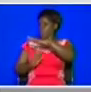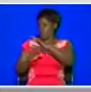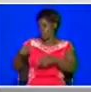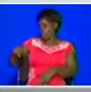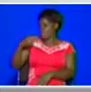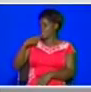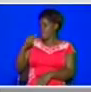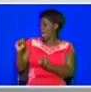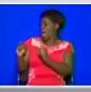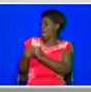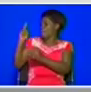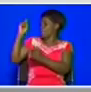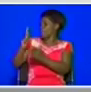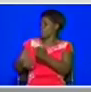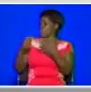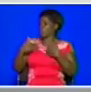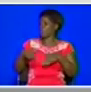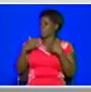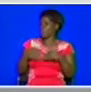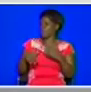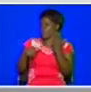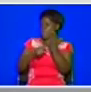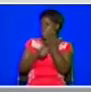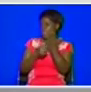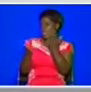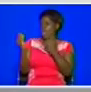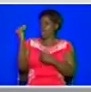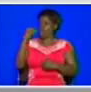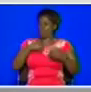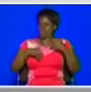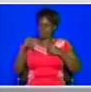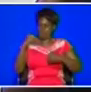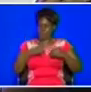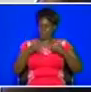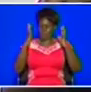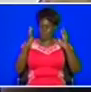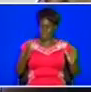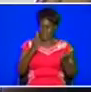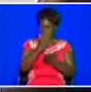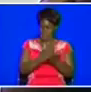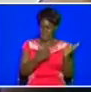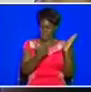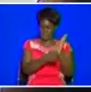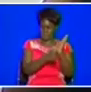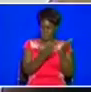saying. So what happens to the people that have been corruption within NASA? A huge part of the problem